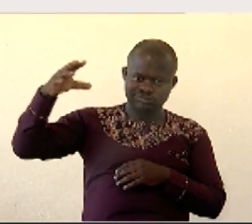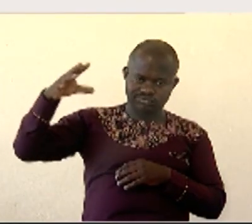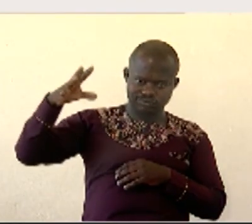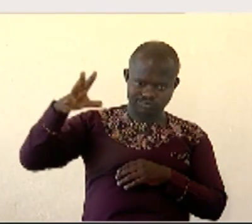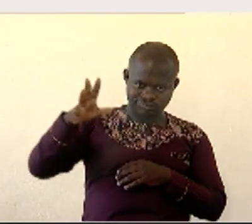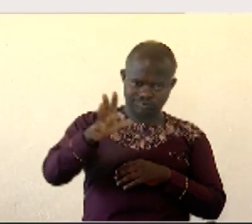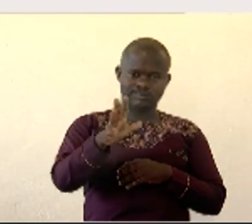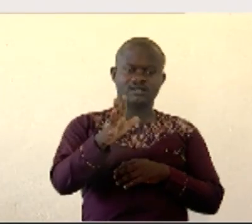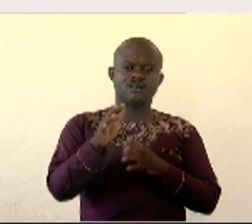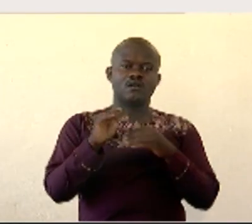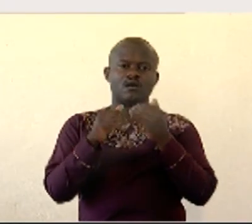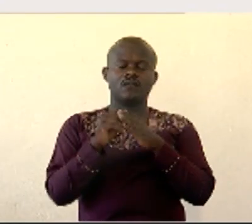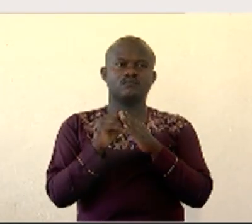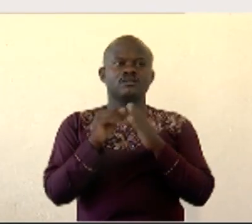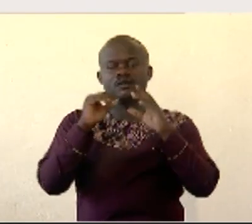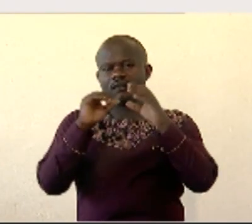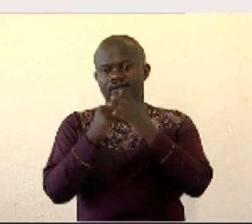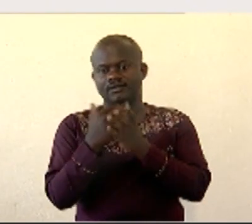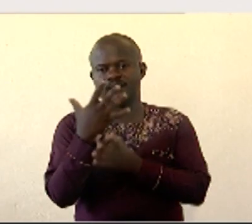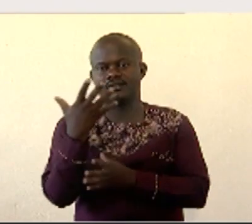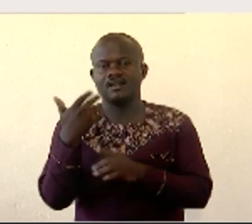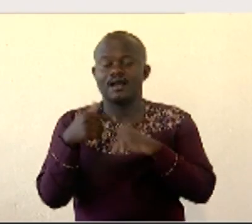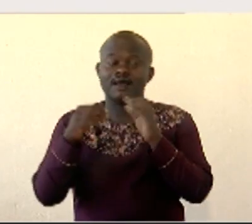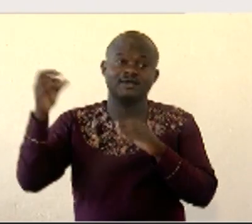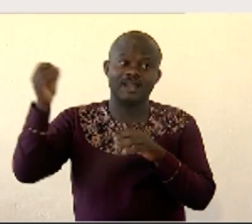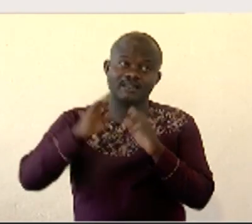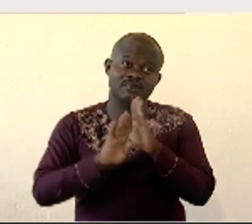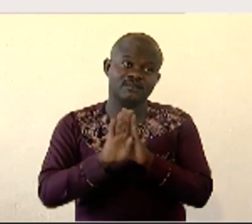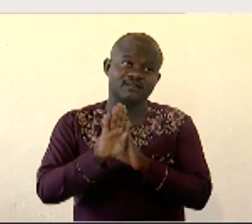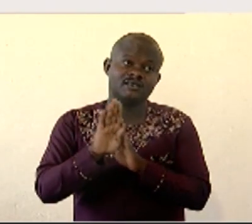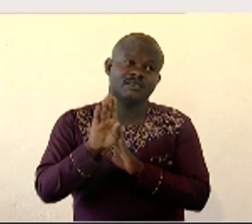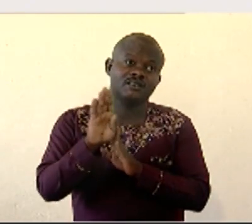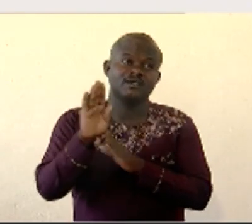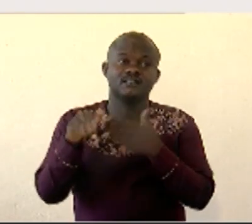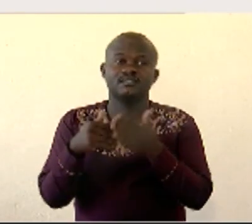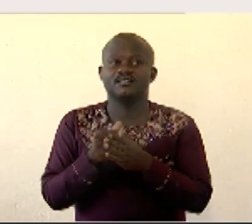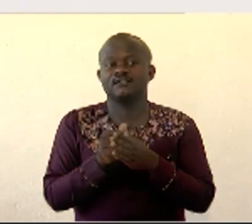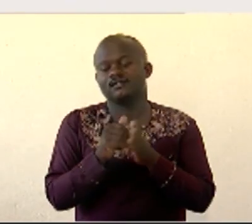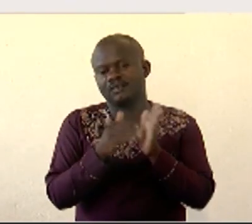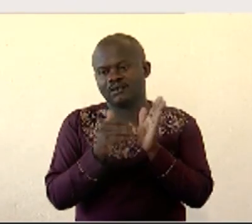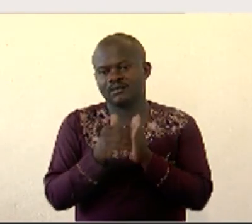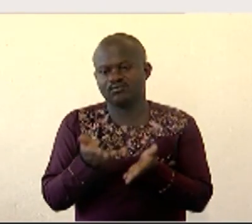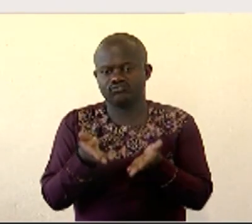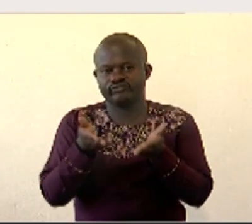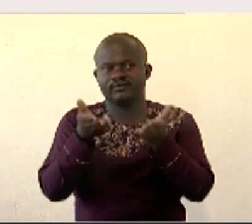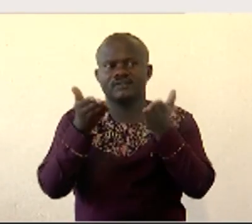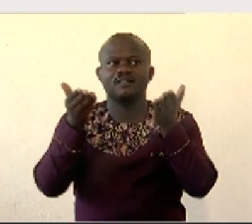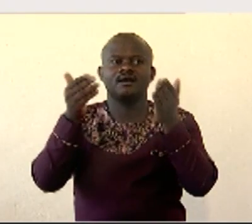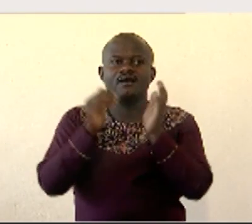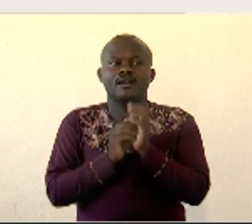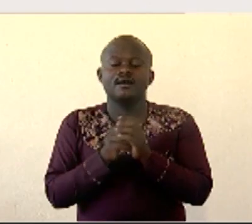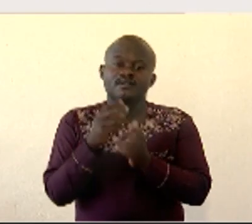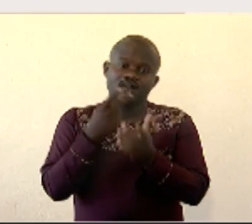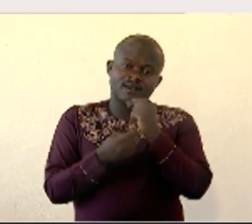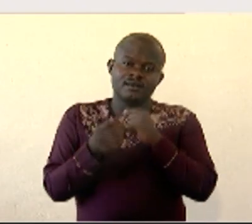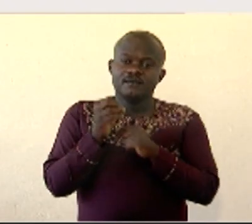of photosynthesis. As light is increasing, the rate of photosynthesis is also increasing. As you double the rate